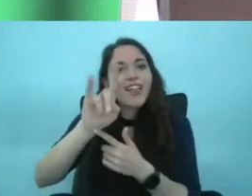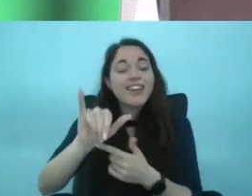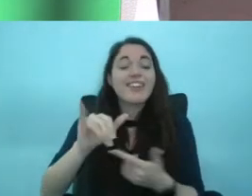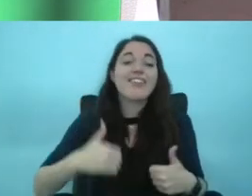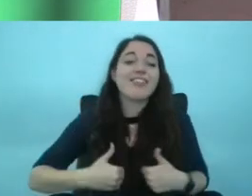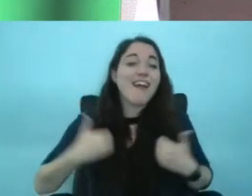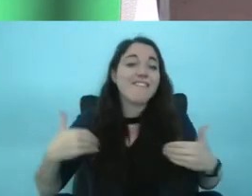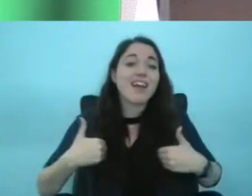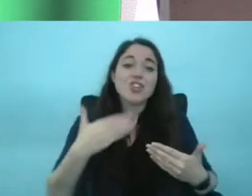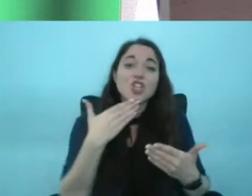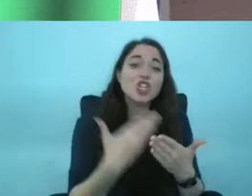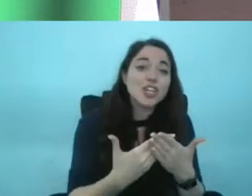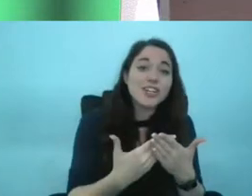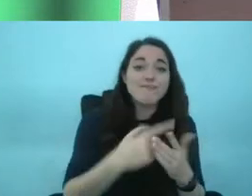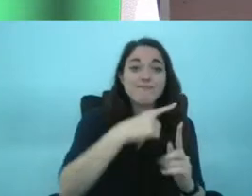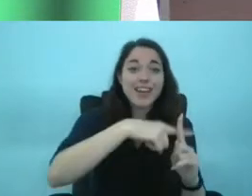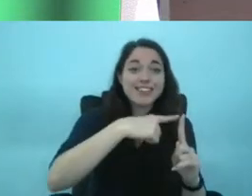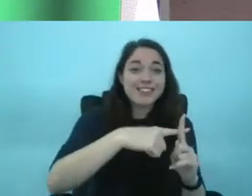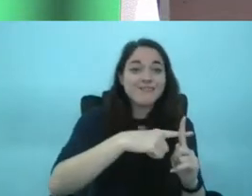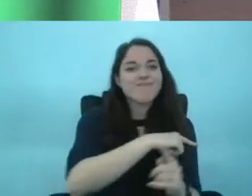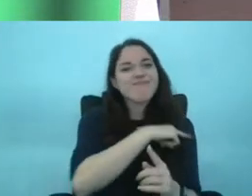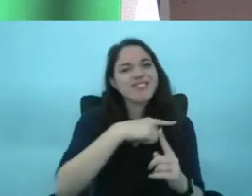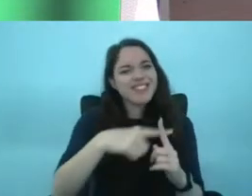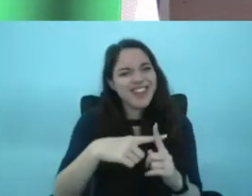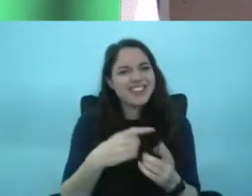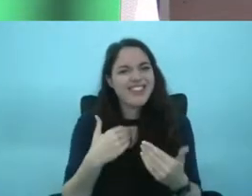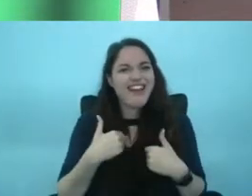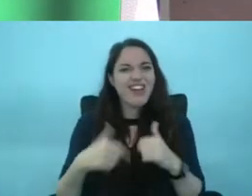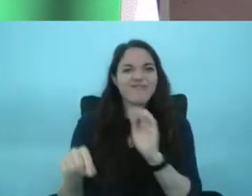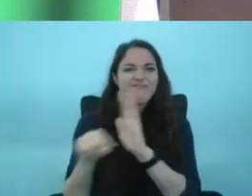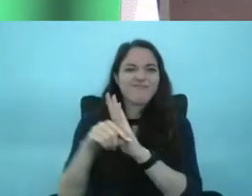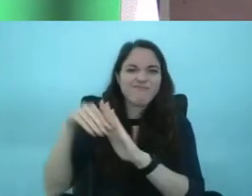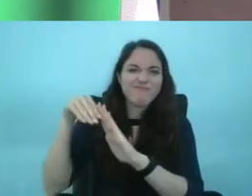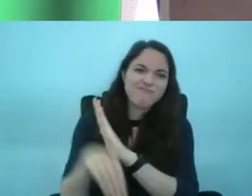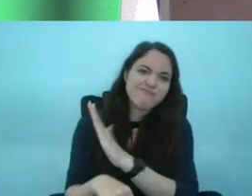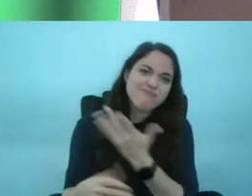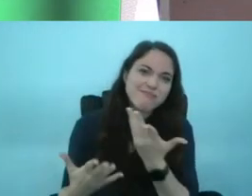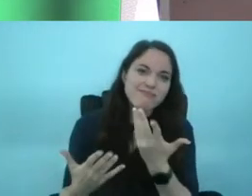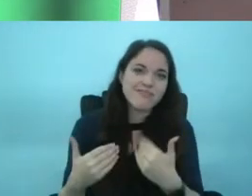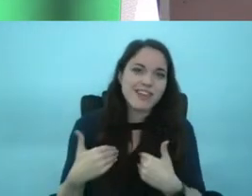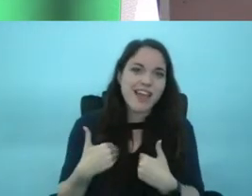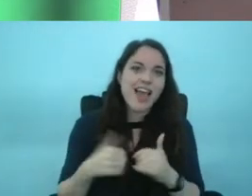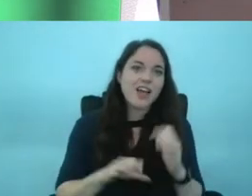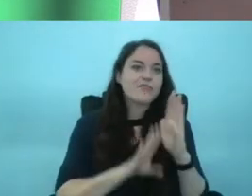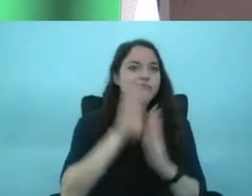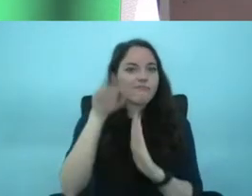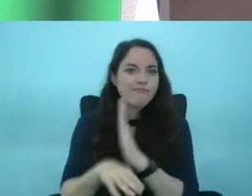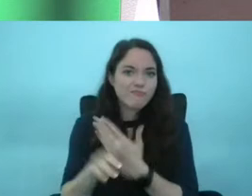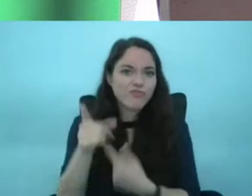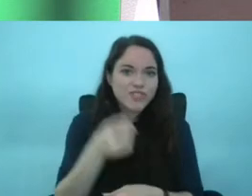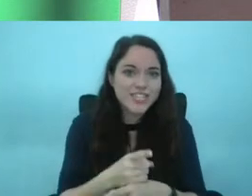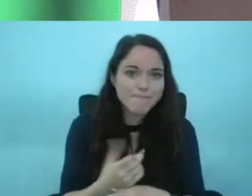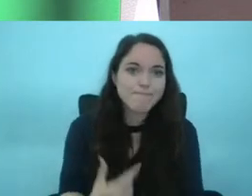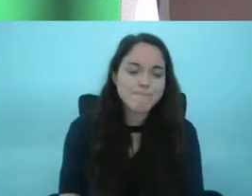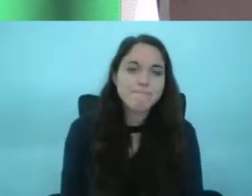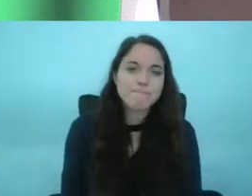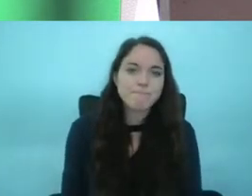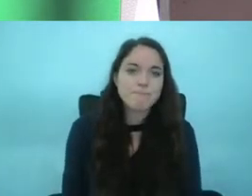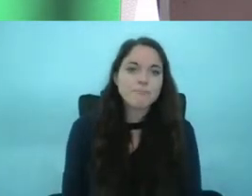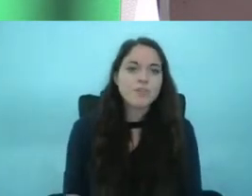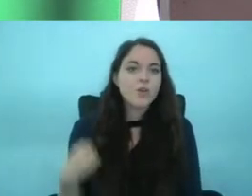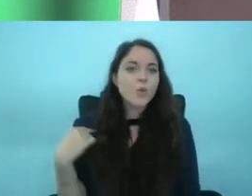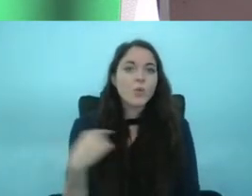and the reality that life also has its excruciatingly difficult times. We hurt,